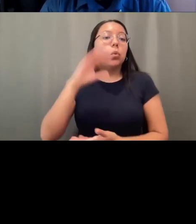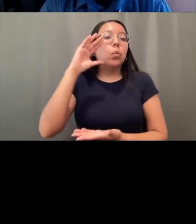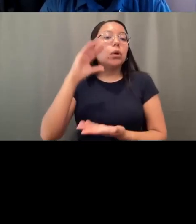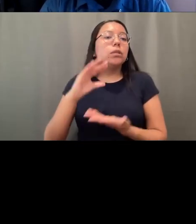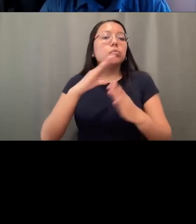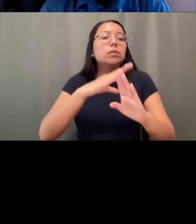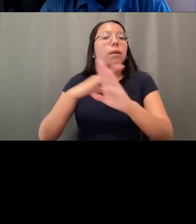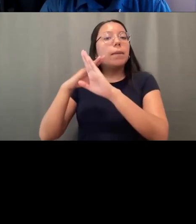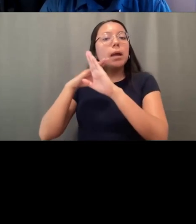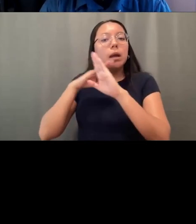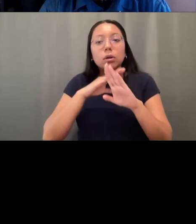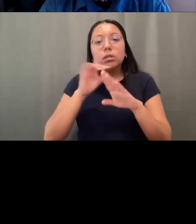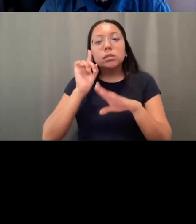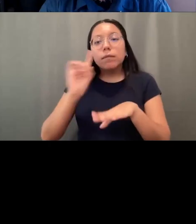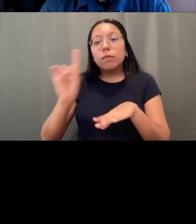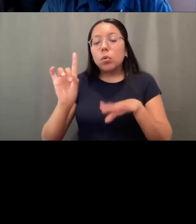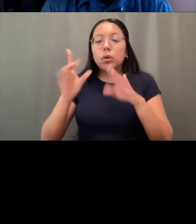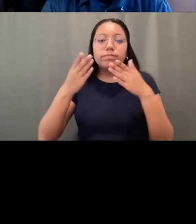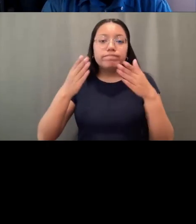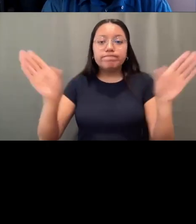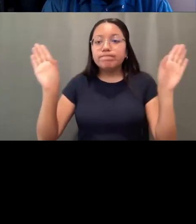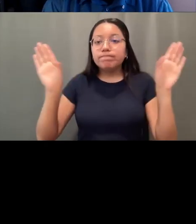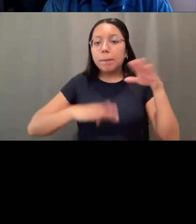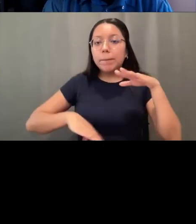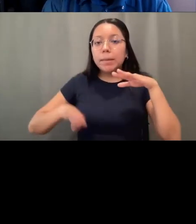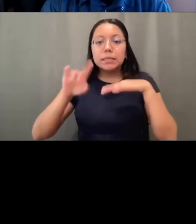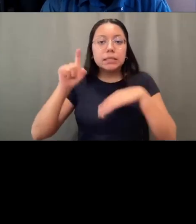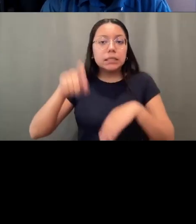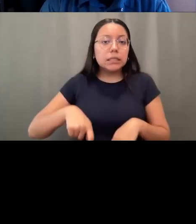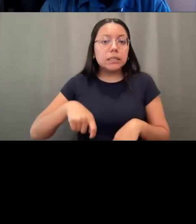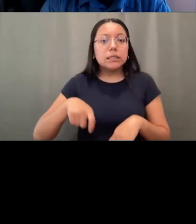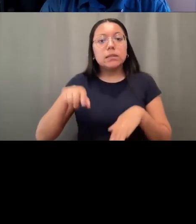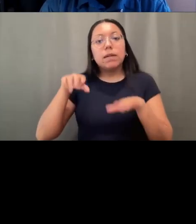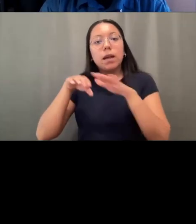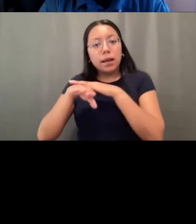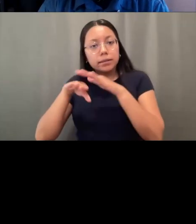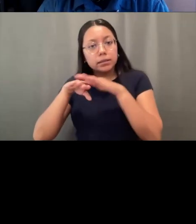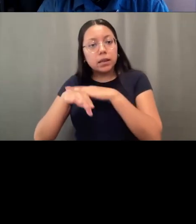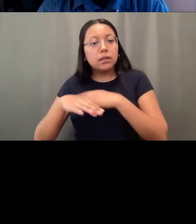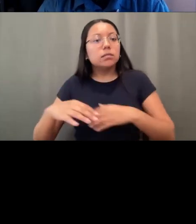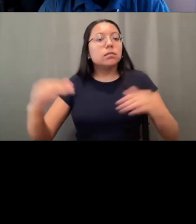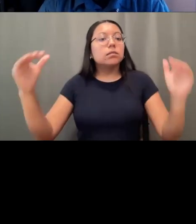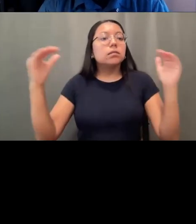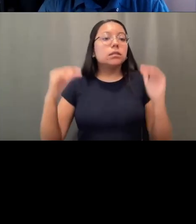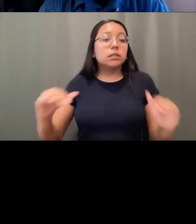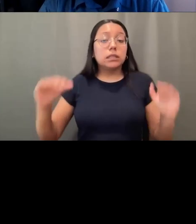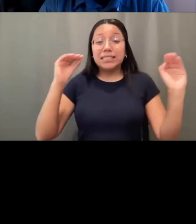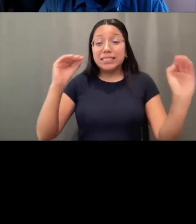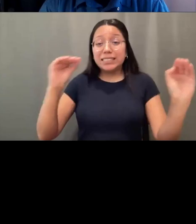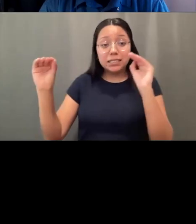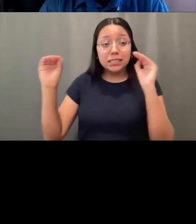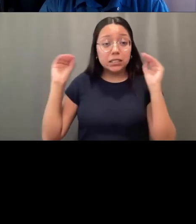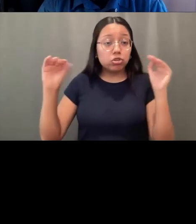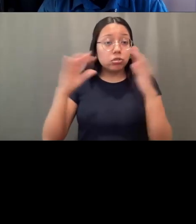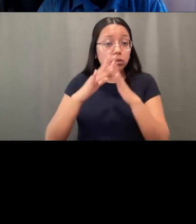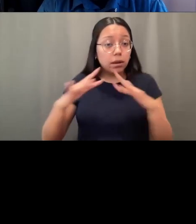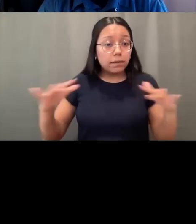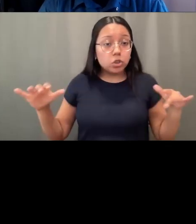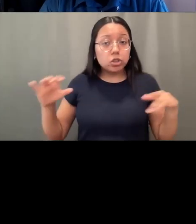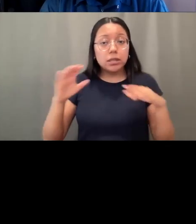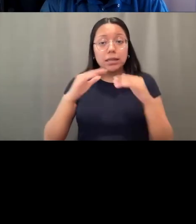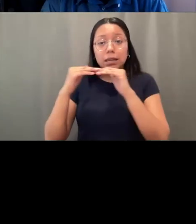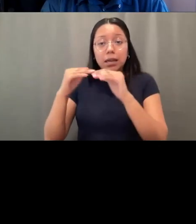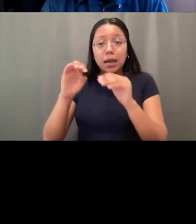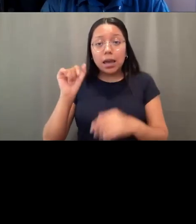basic needs and access? Um, can we lean into teaching diversity, equity, and inclusion rather than banning